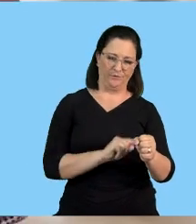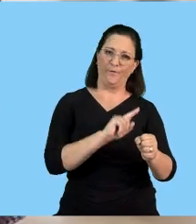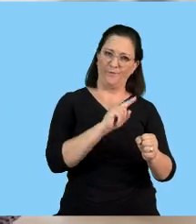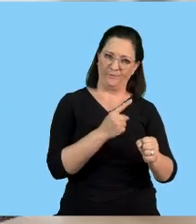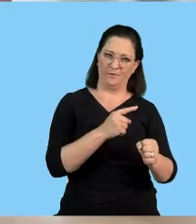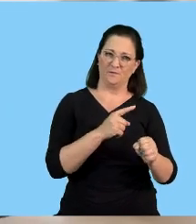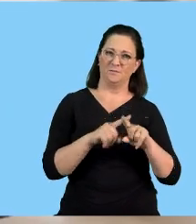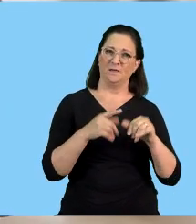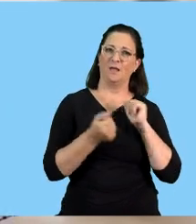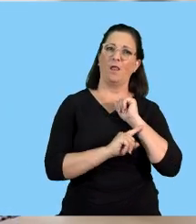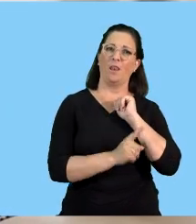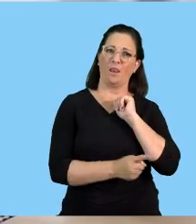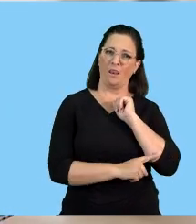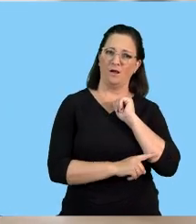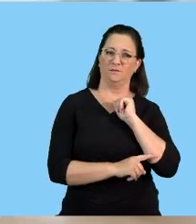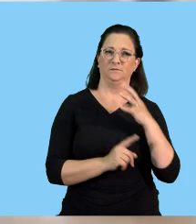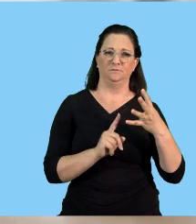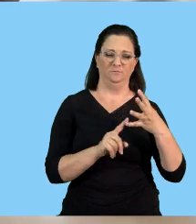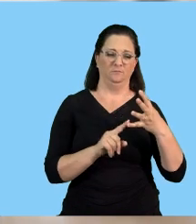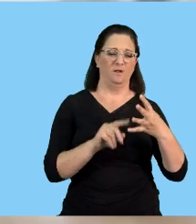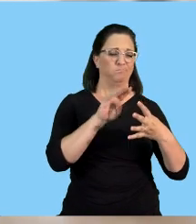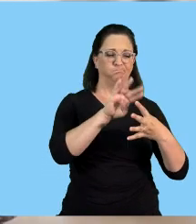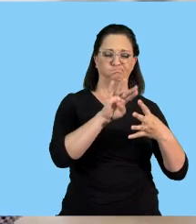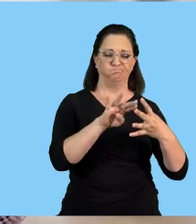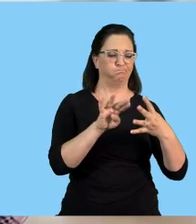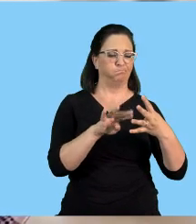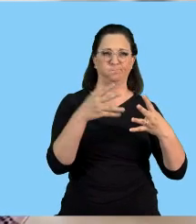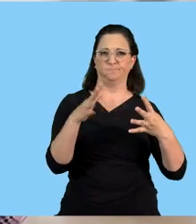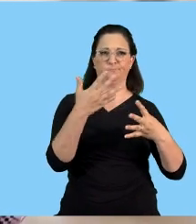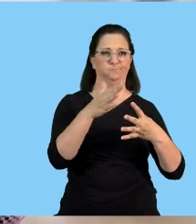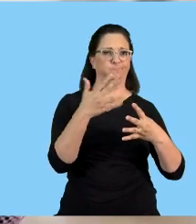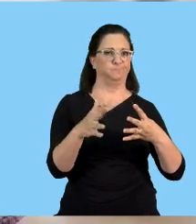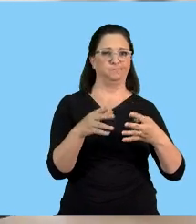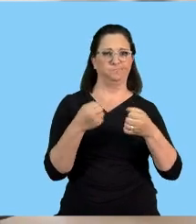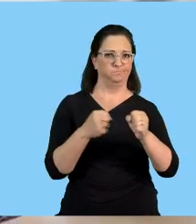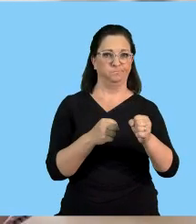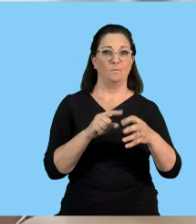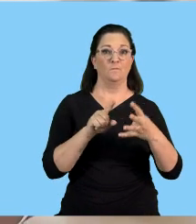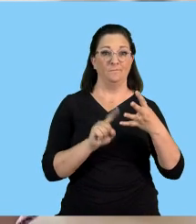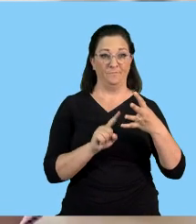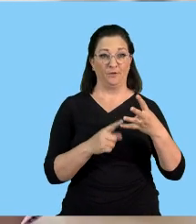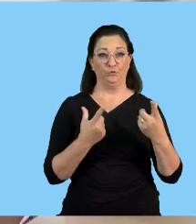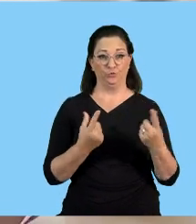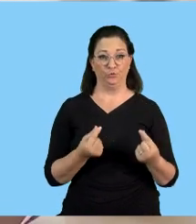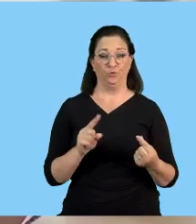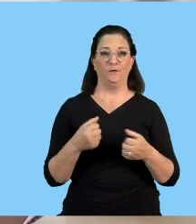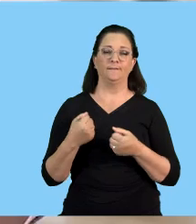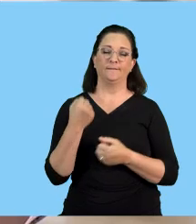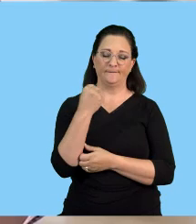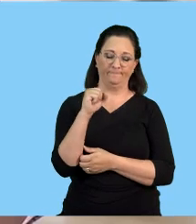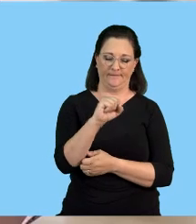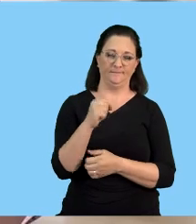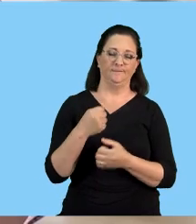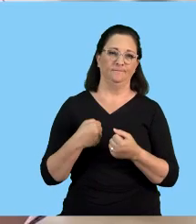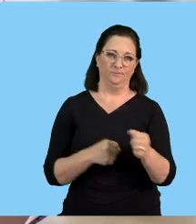So defensive is the last resort. We've exhausted all the other strategies. So now we're going to now we're going to go with